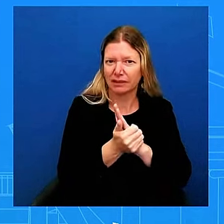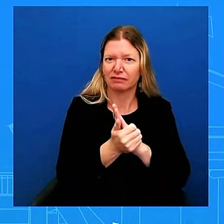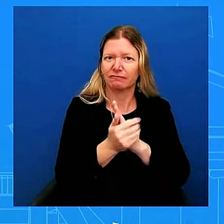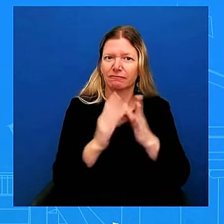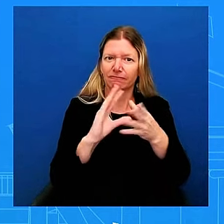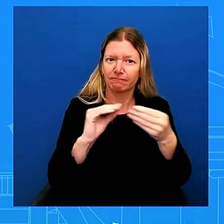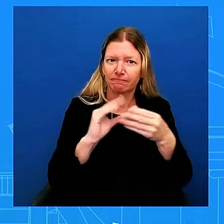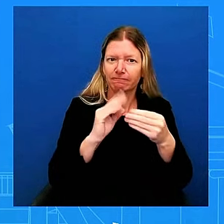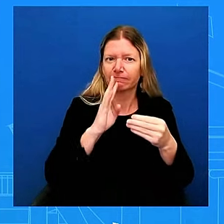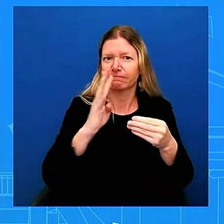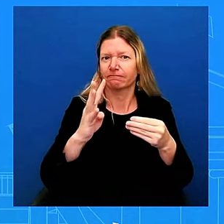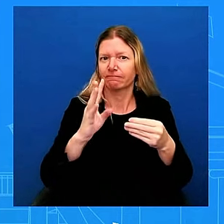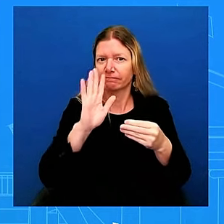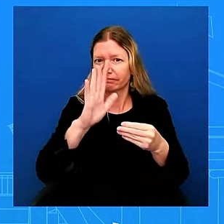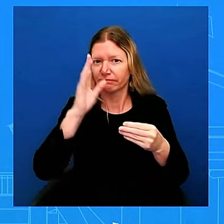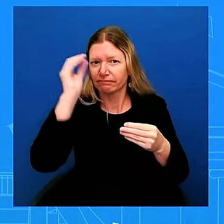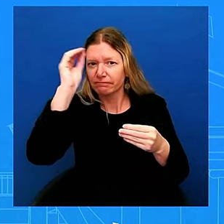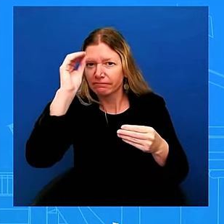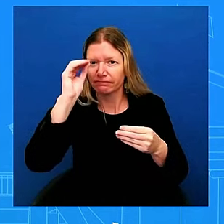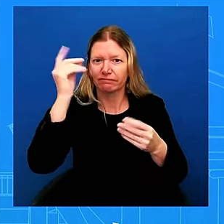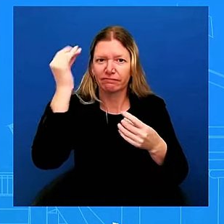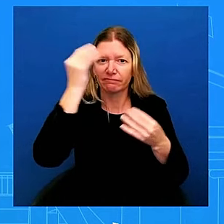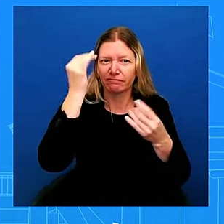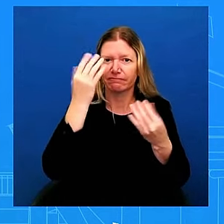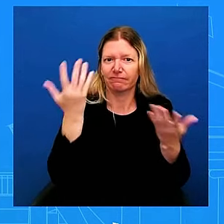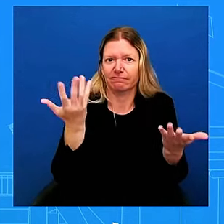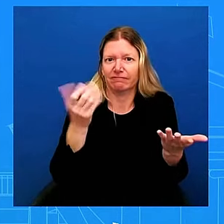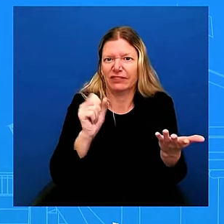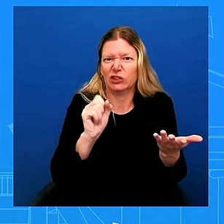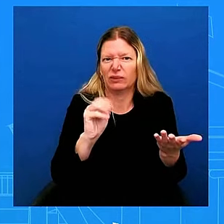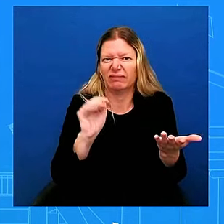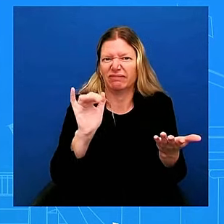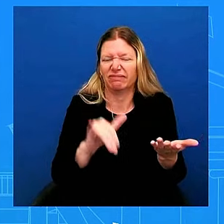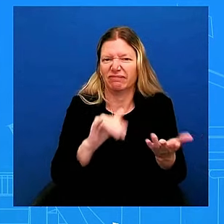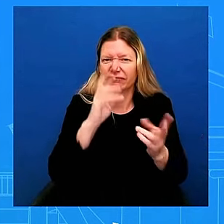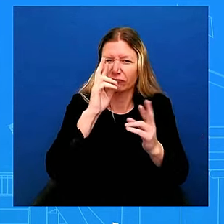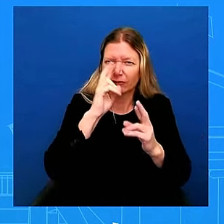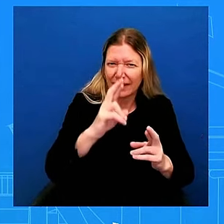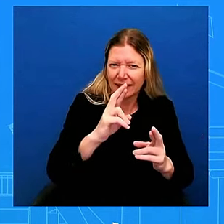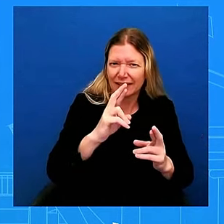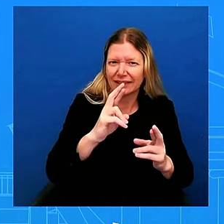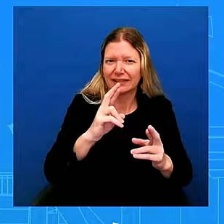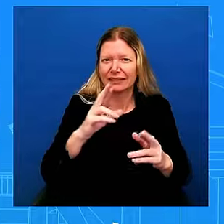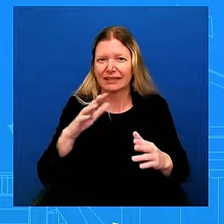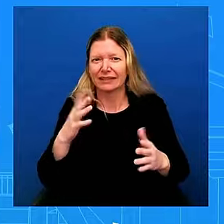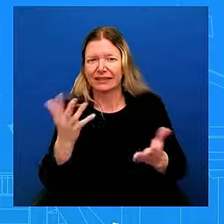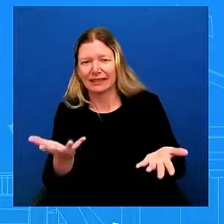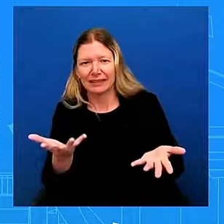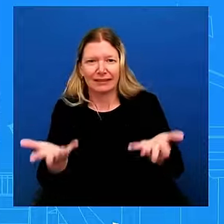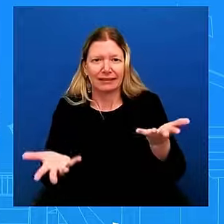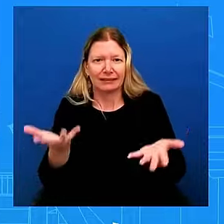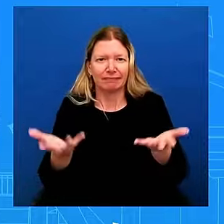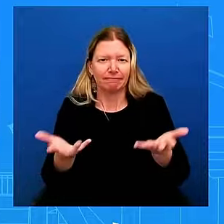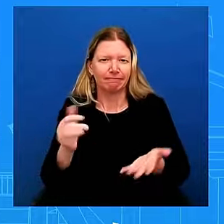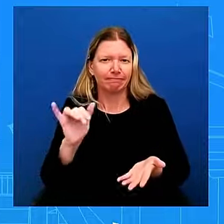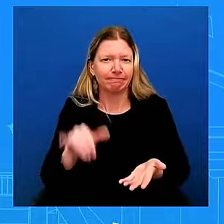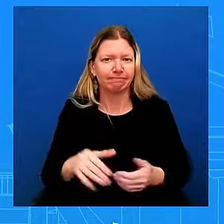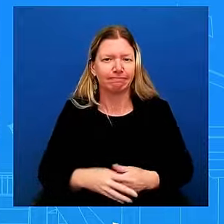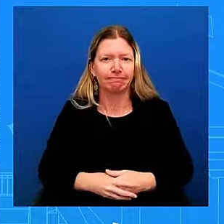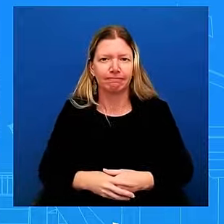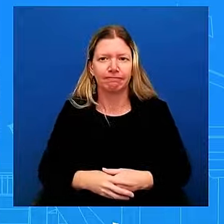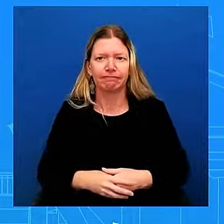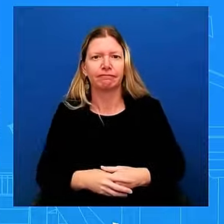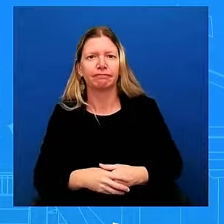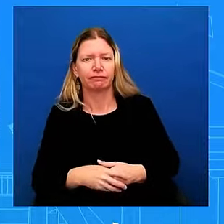something that we deal with on an ongoing basis. Thanks so much. Law enforcement officials tell ABC News that